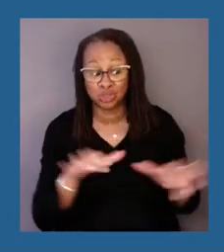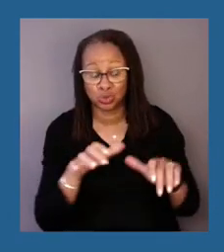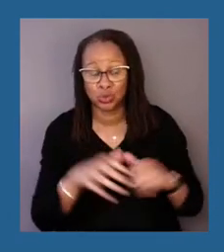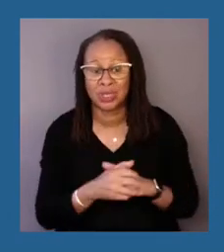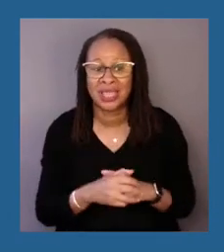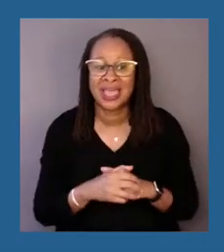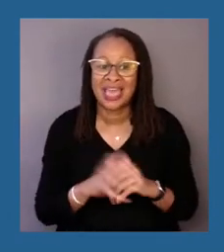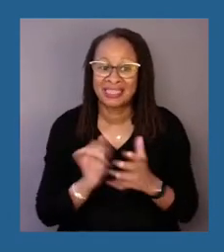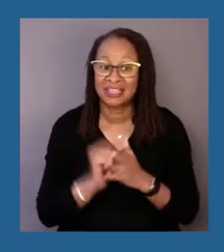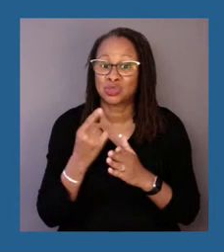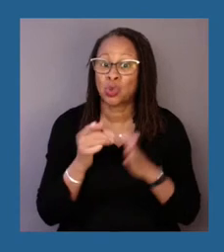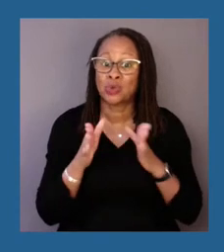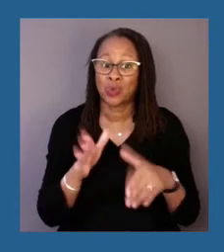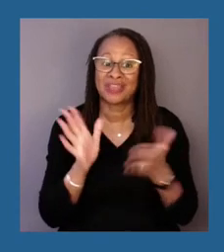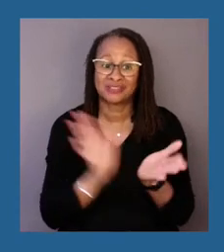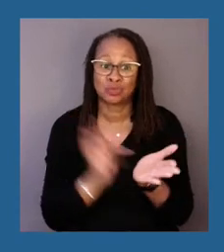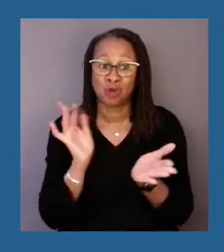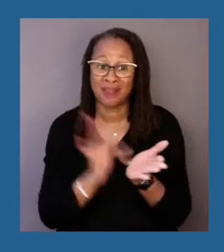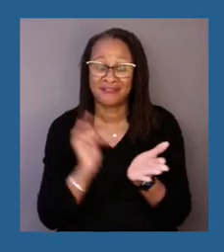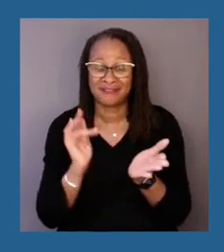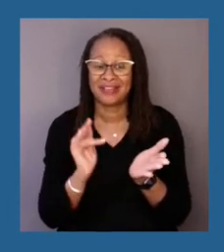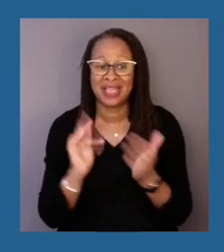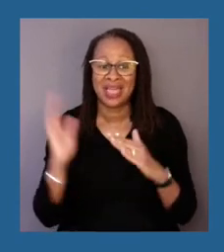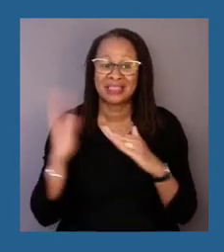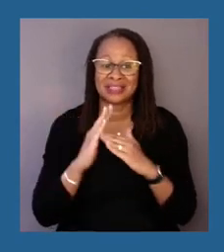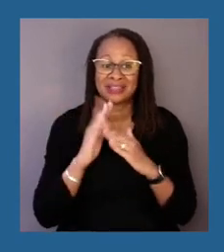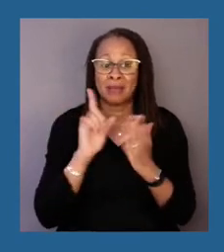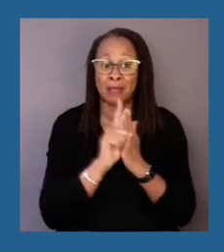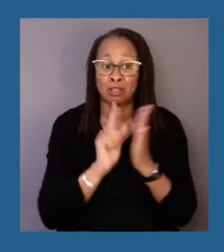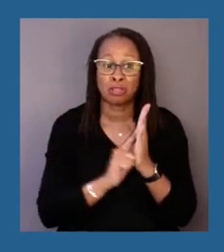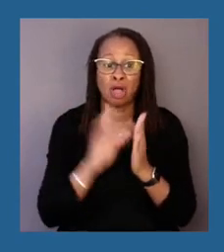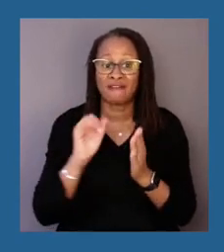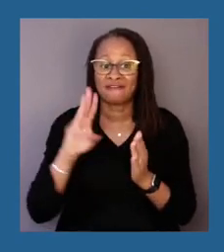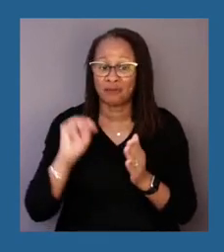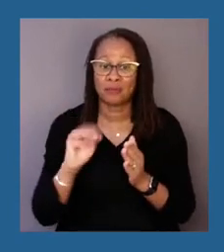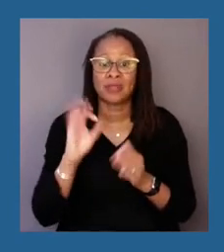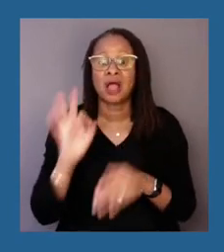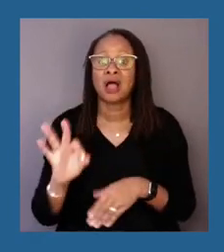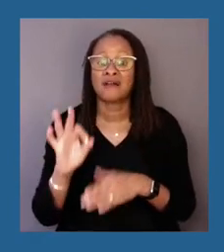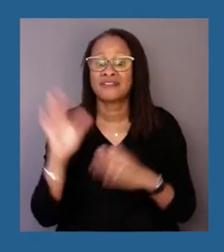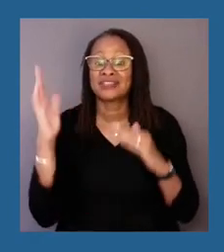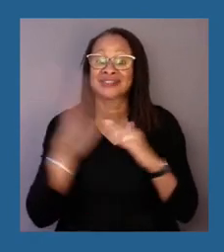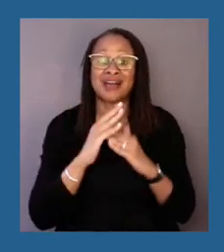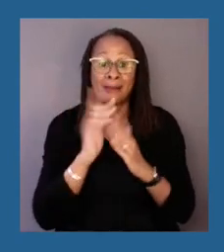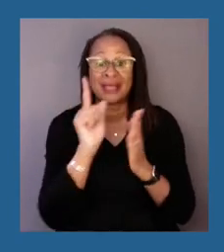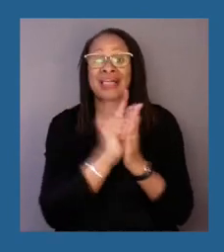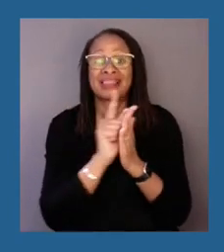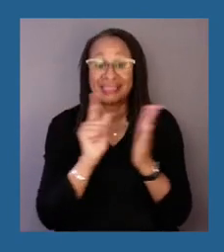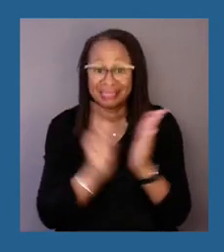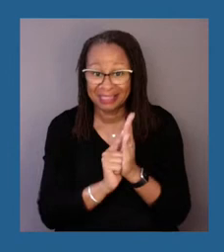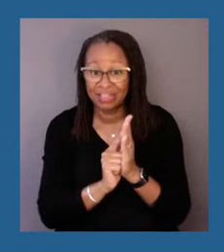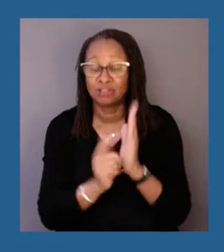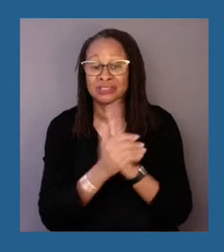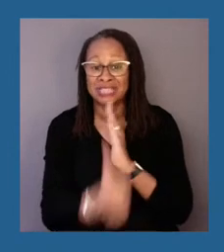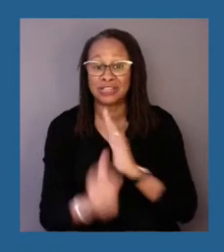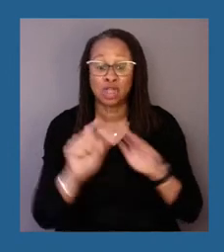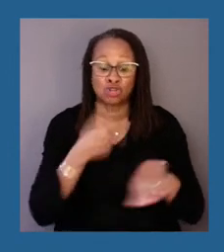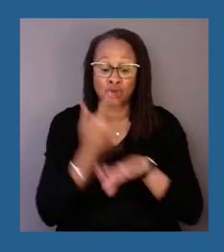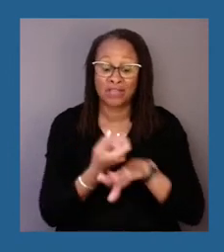way of depriving the top law firms of the top legal talent graduating from law schools.